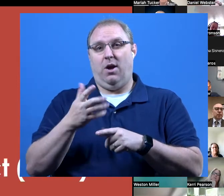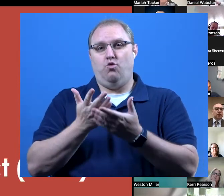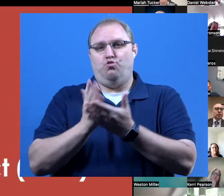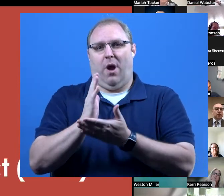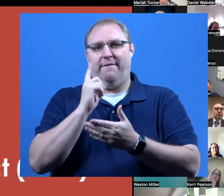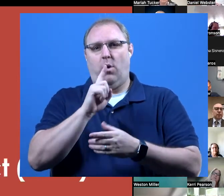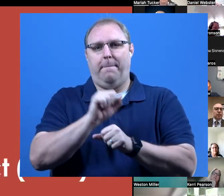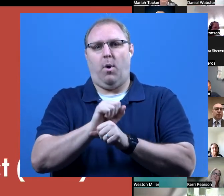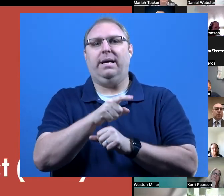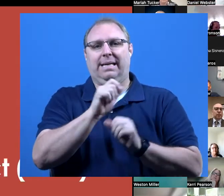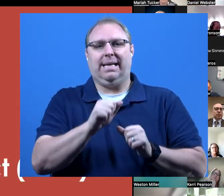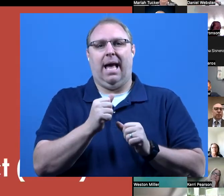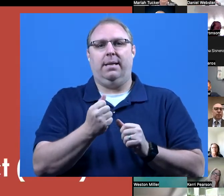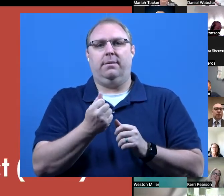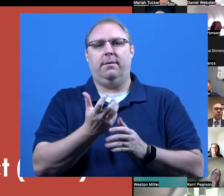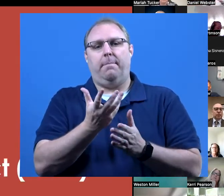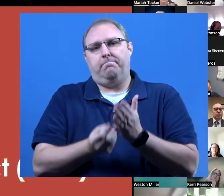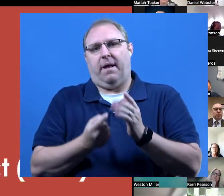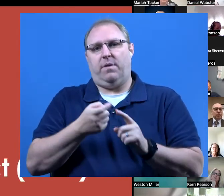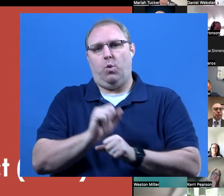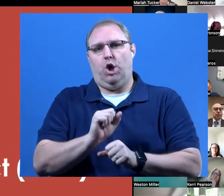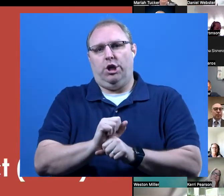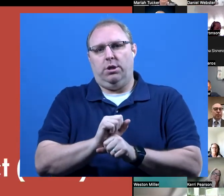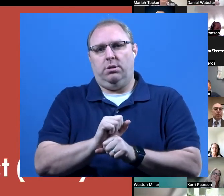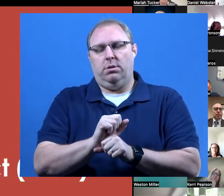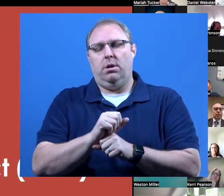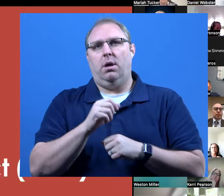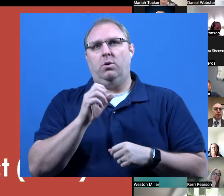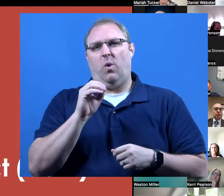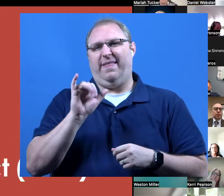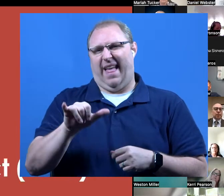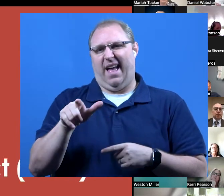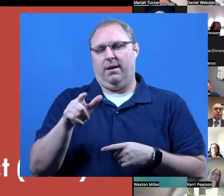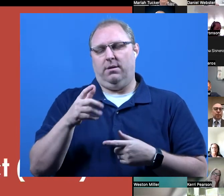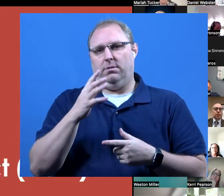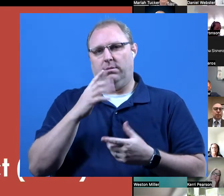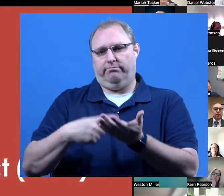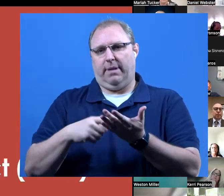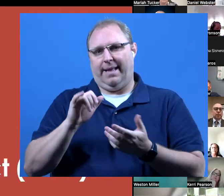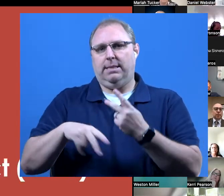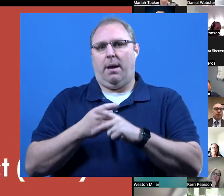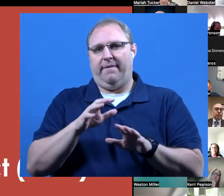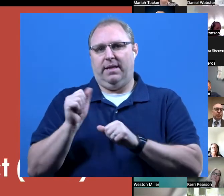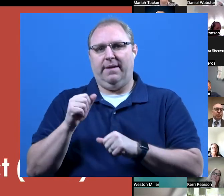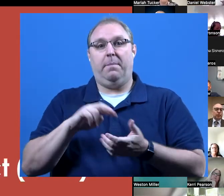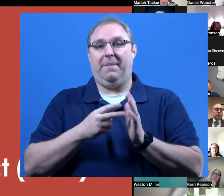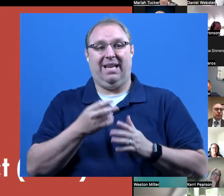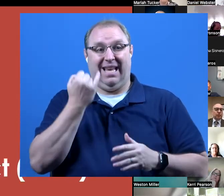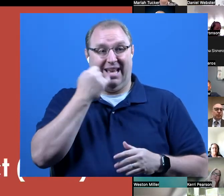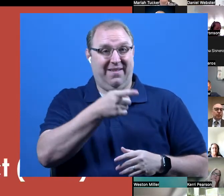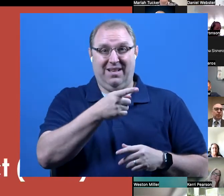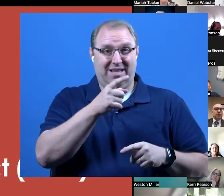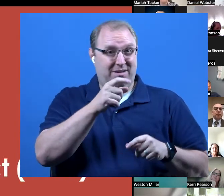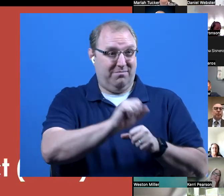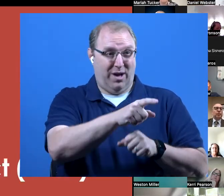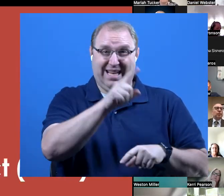is if I can't do my job and I can't come to work, what protects my job? And that's what that's what the Family Medical